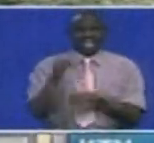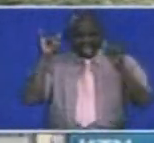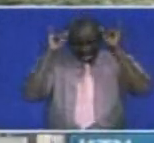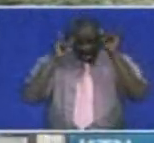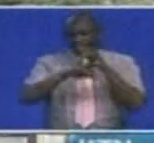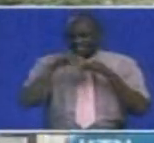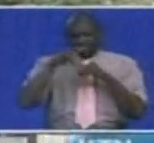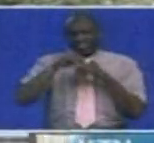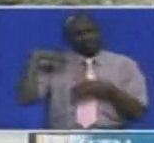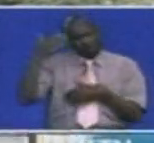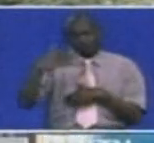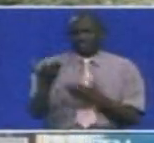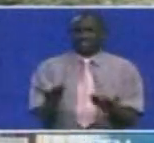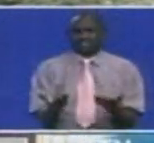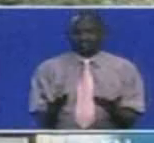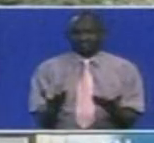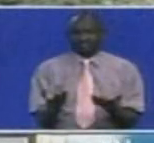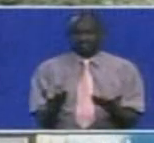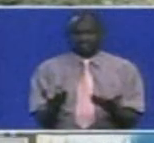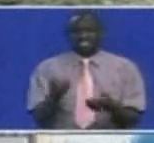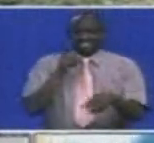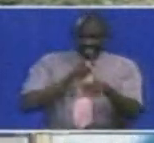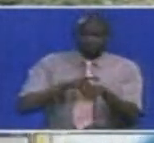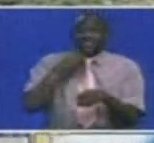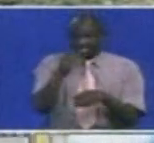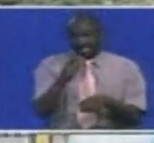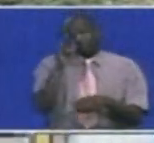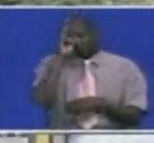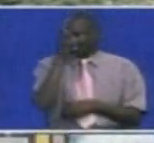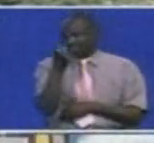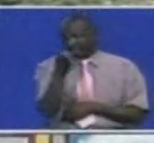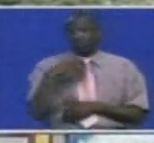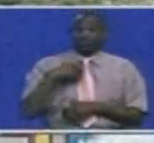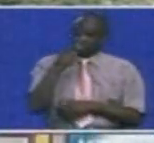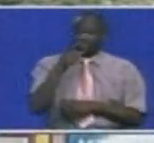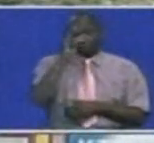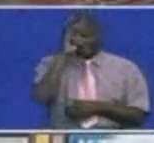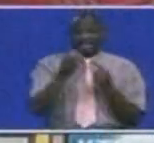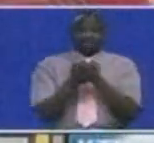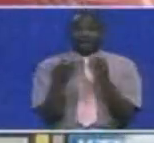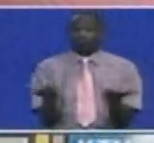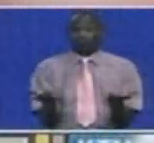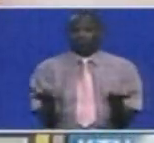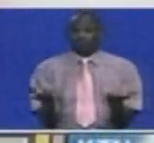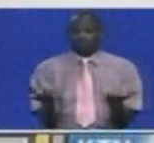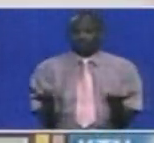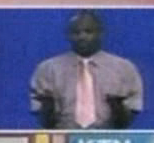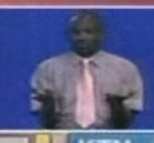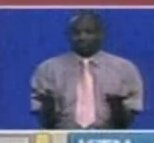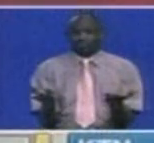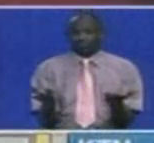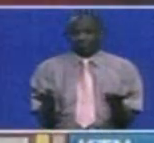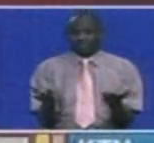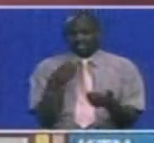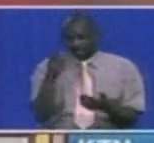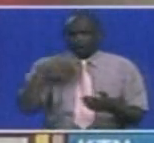kila wakati. Hata kama tunasema kuna askari, hatuoni askari wanatusaidia kivipi? The